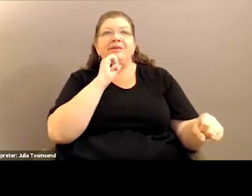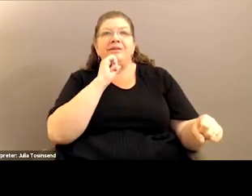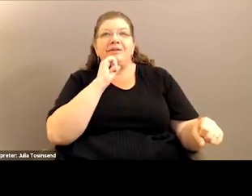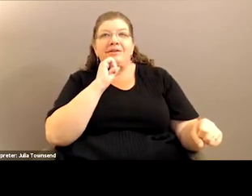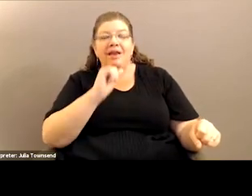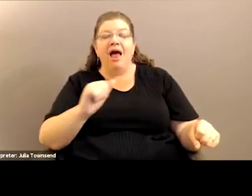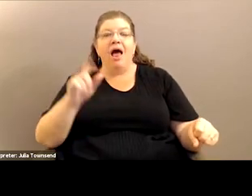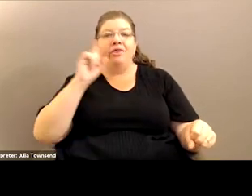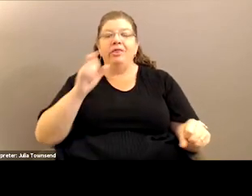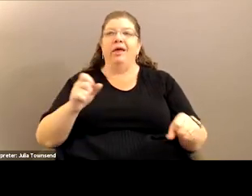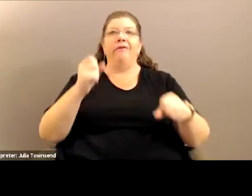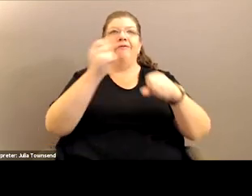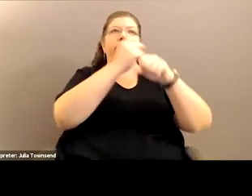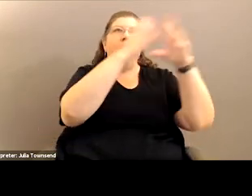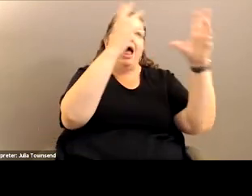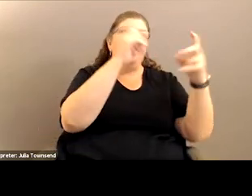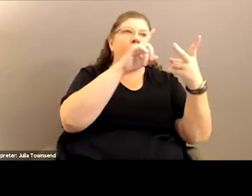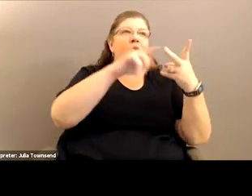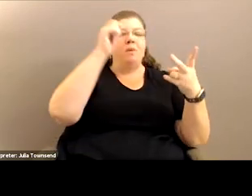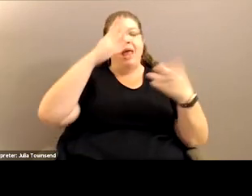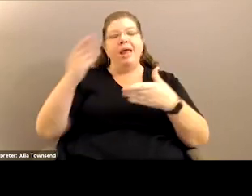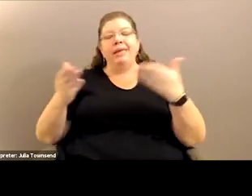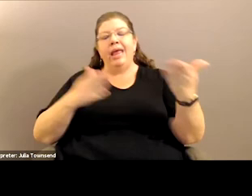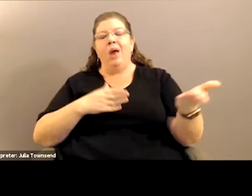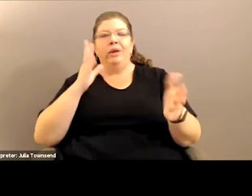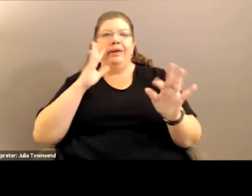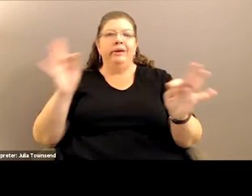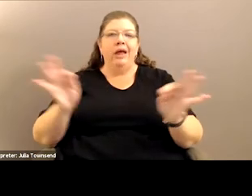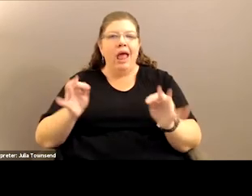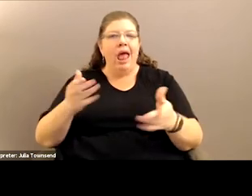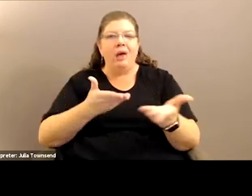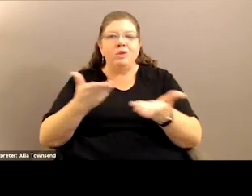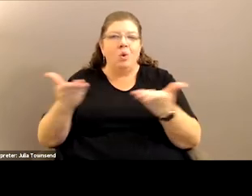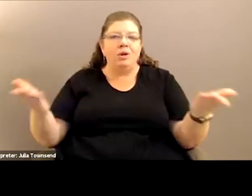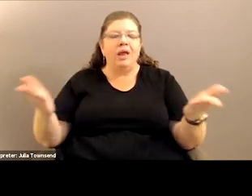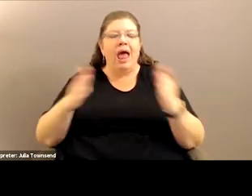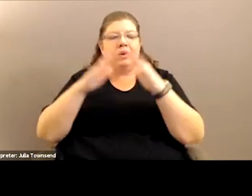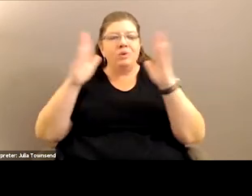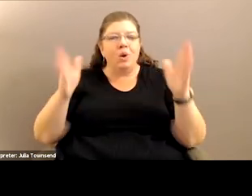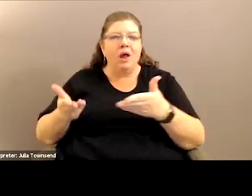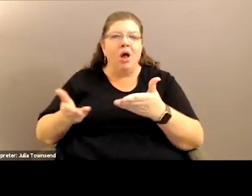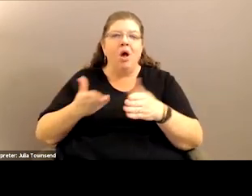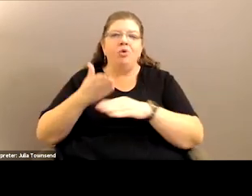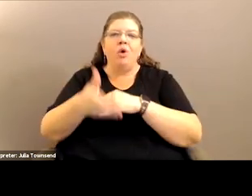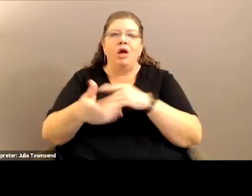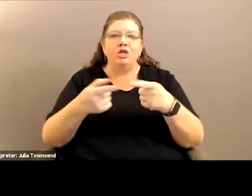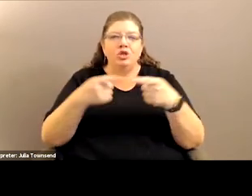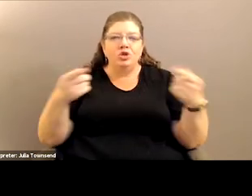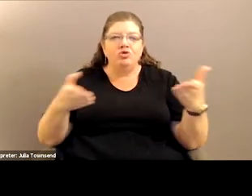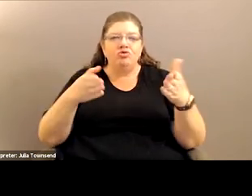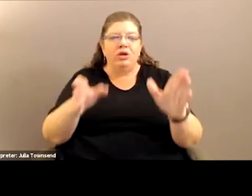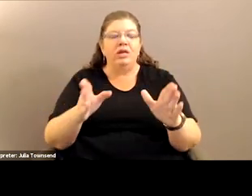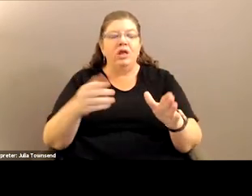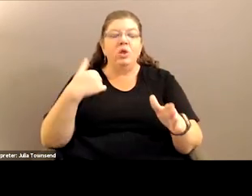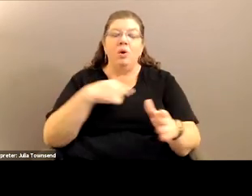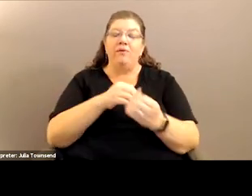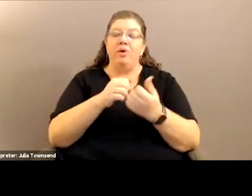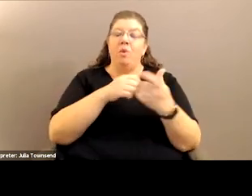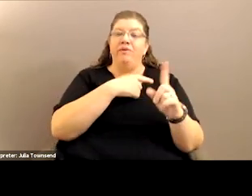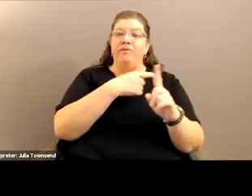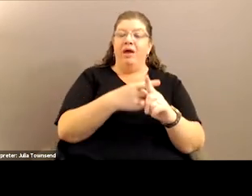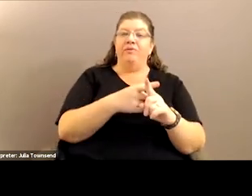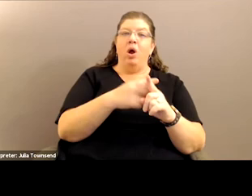fireworks or men carrying household items across the street those of us who have more advantage in the system have a role to play by